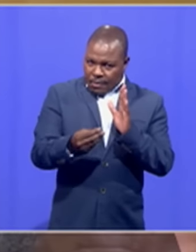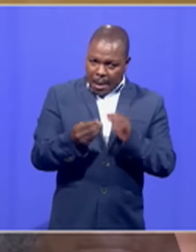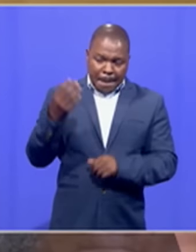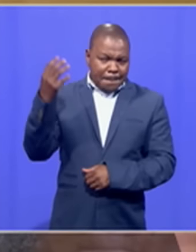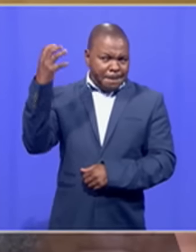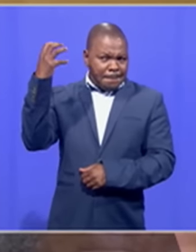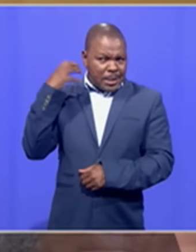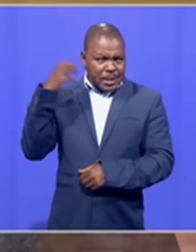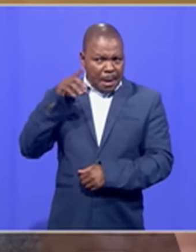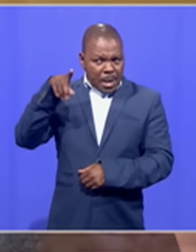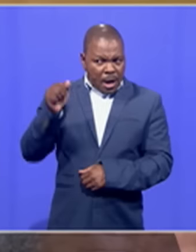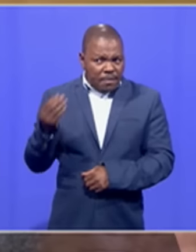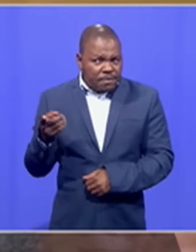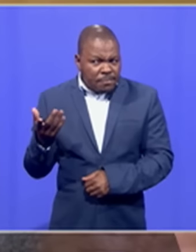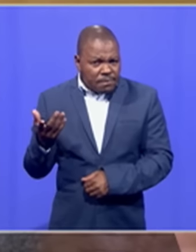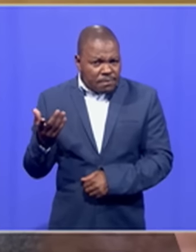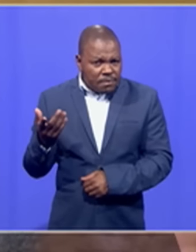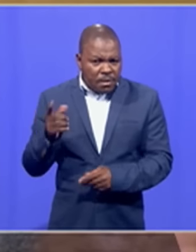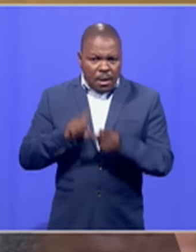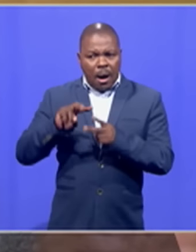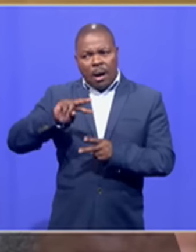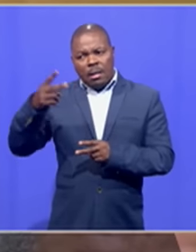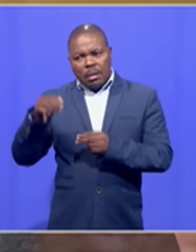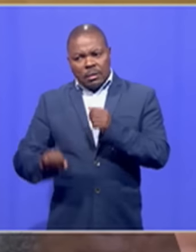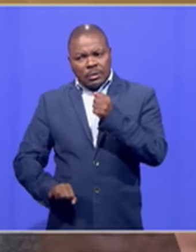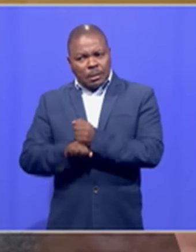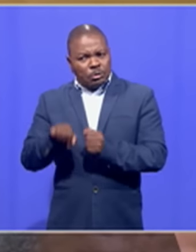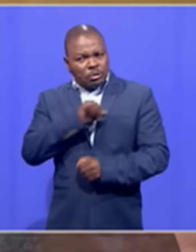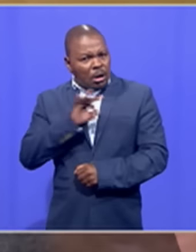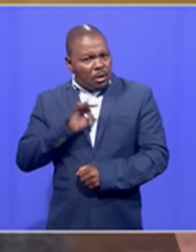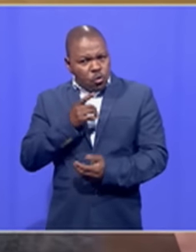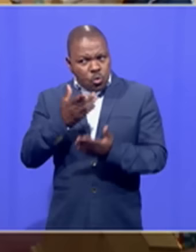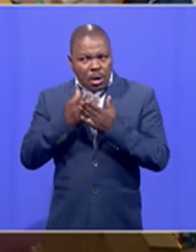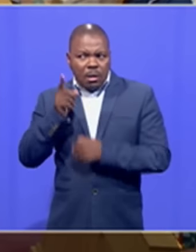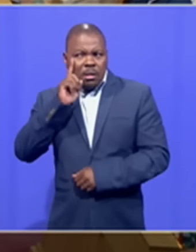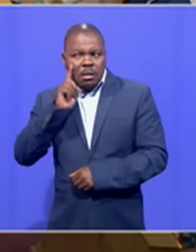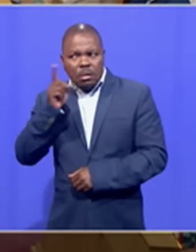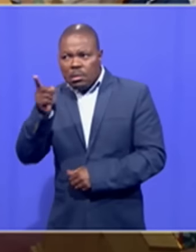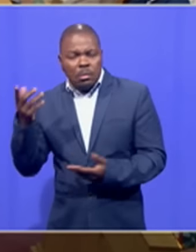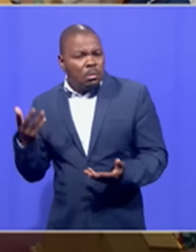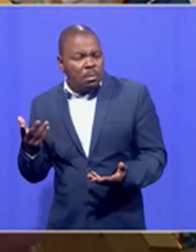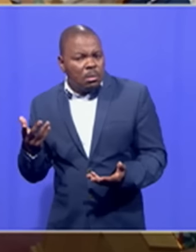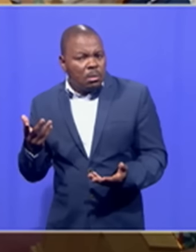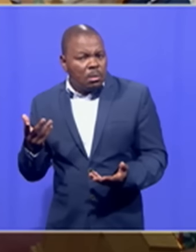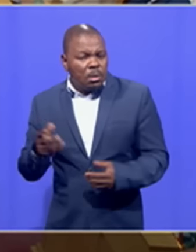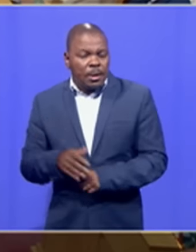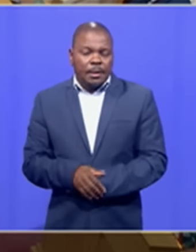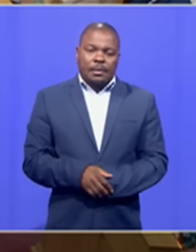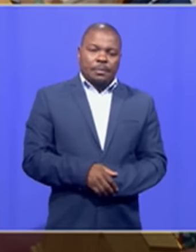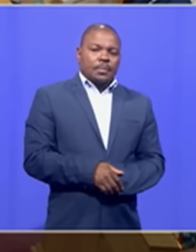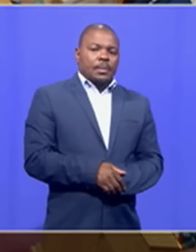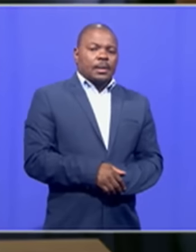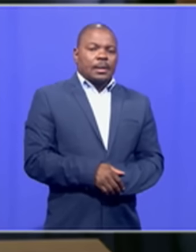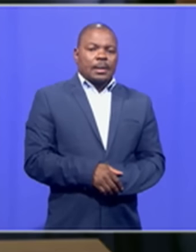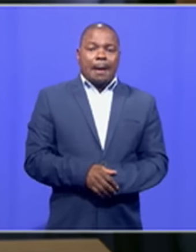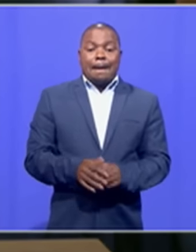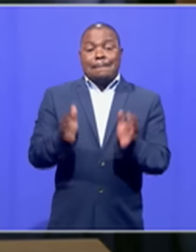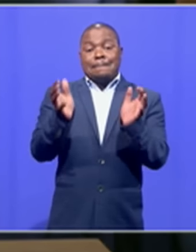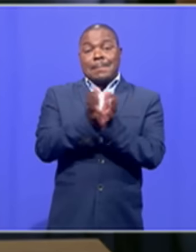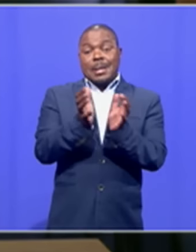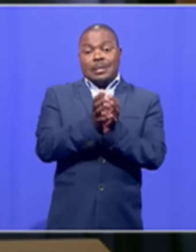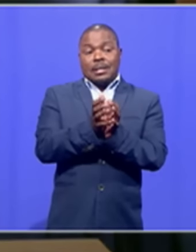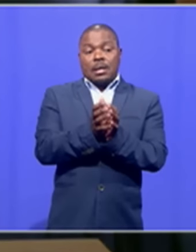not have a PA? No other support staff you could have verified these dates with? In terms of arranging the meeting